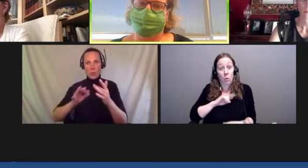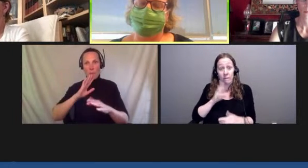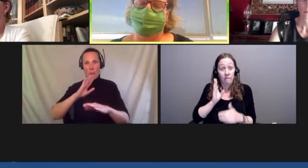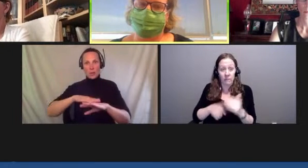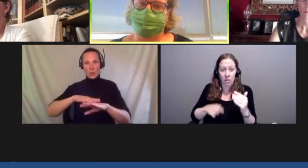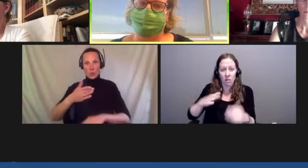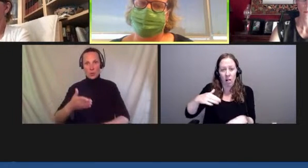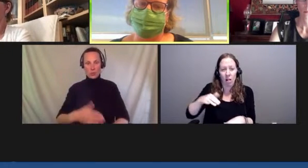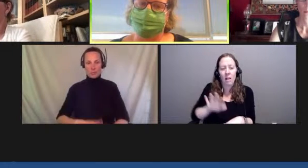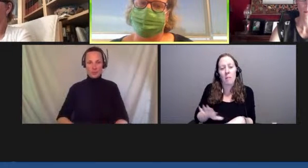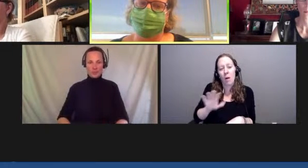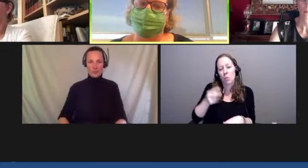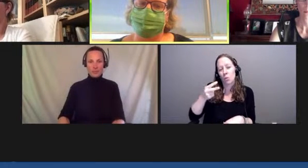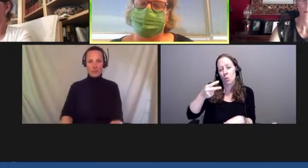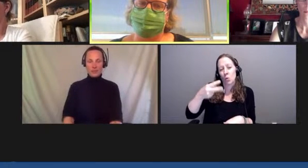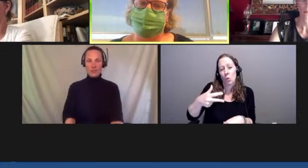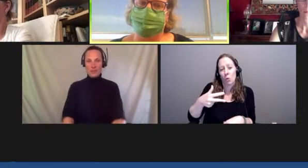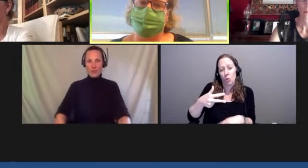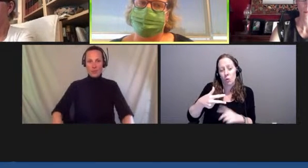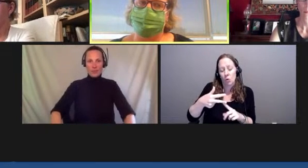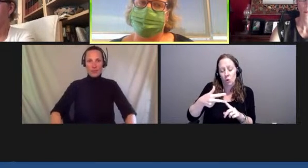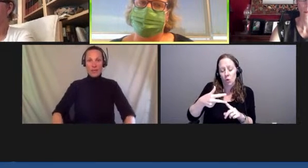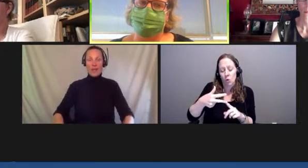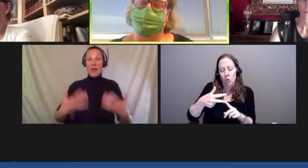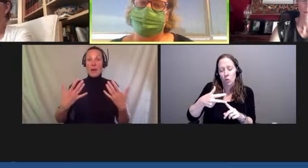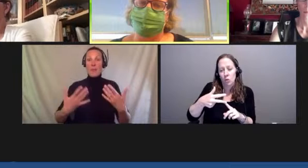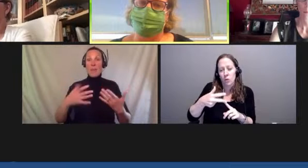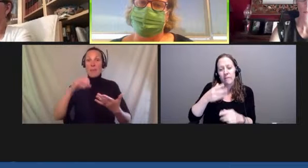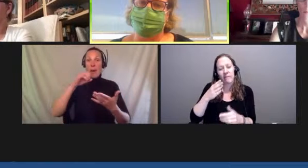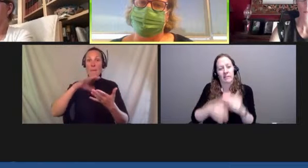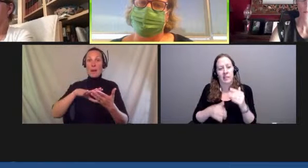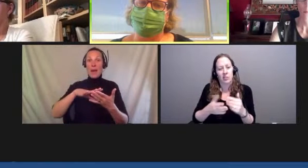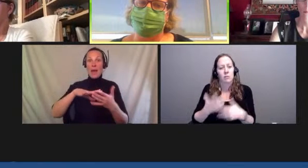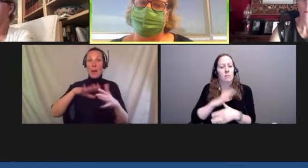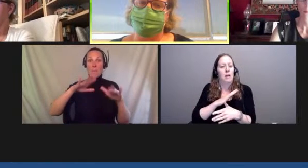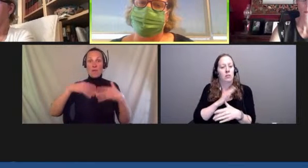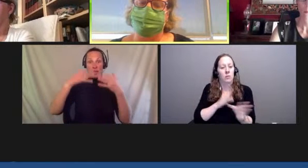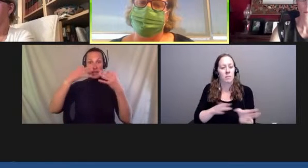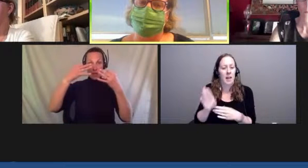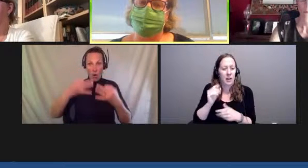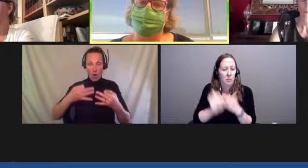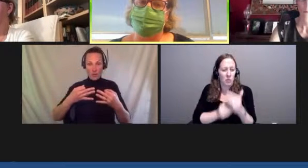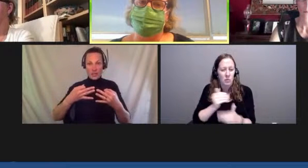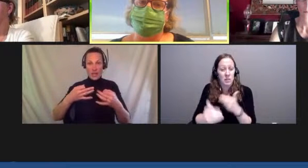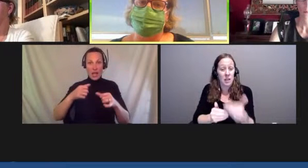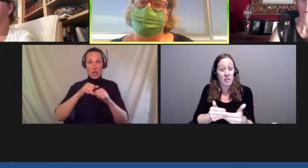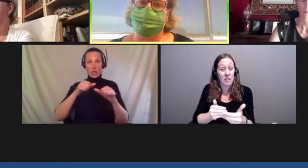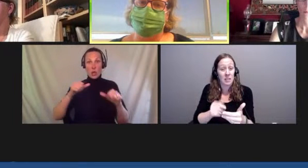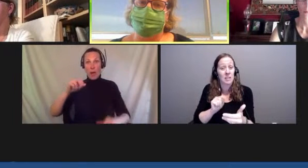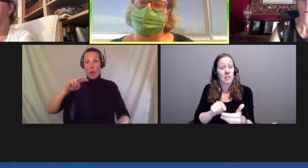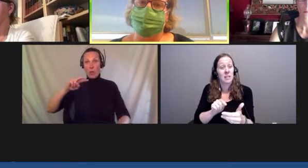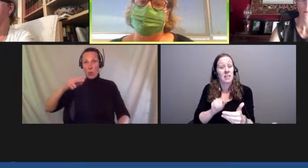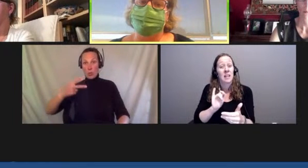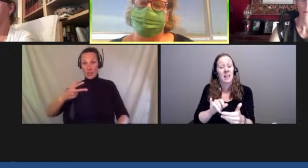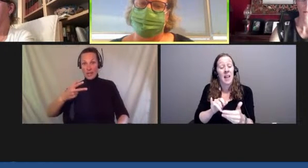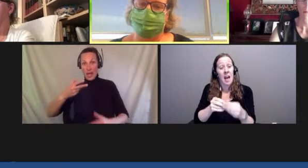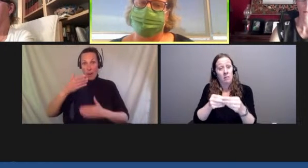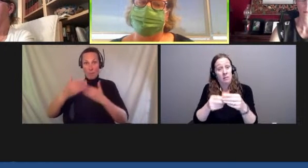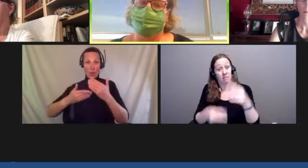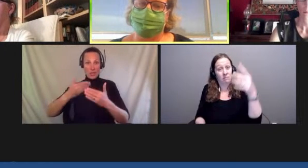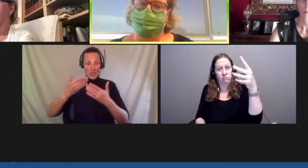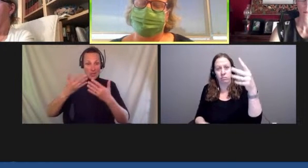about 2/3 of the way through the master planning process. At this juncture of the master planning process, this is the laundry list